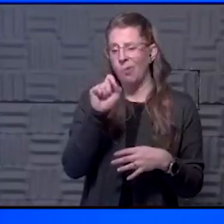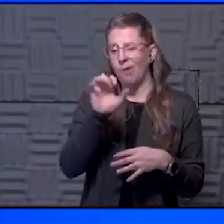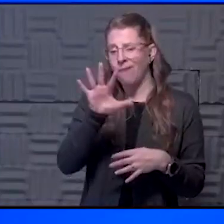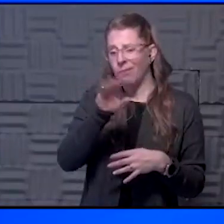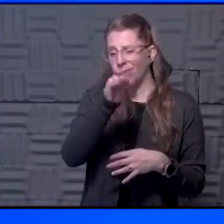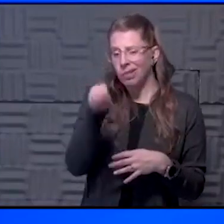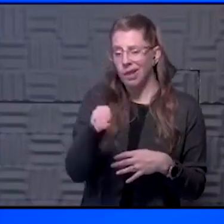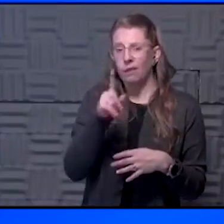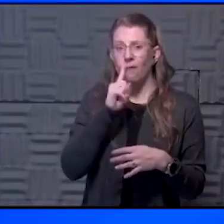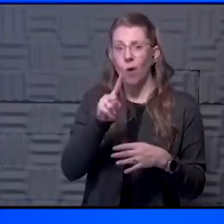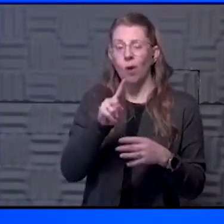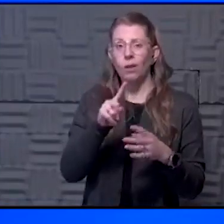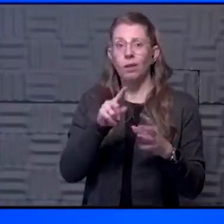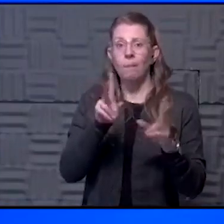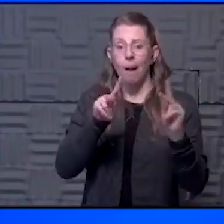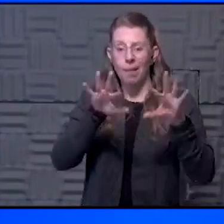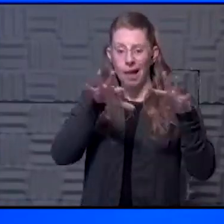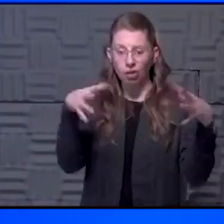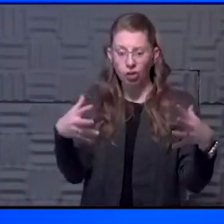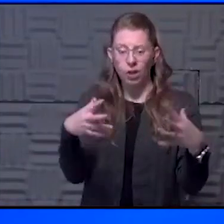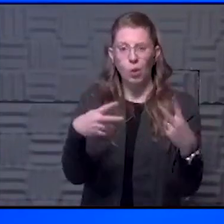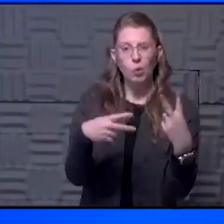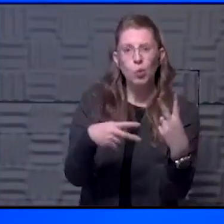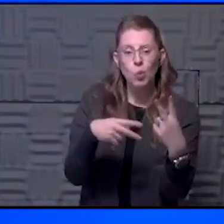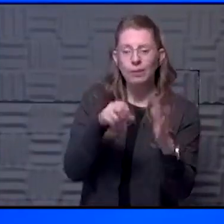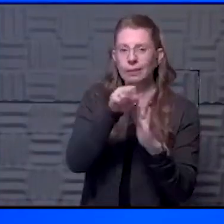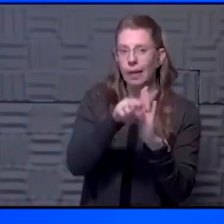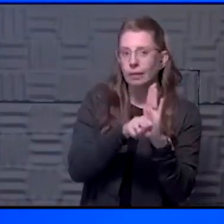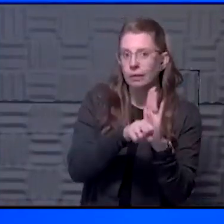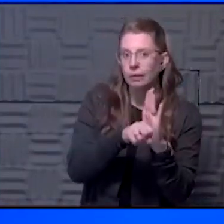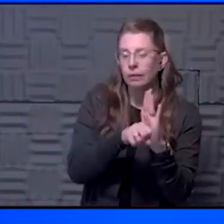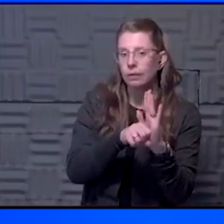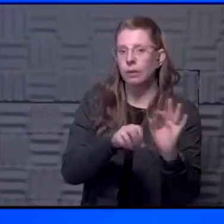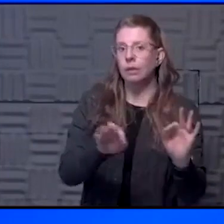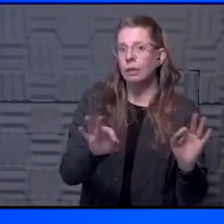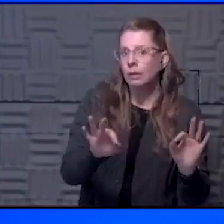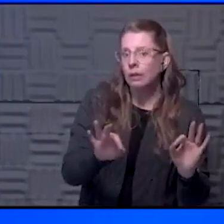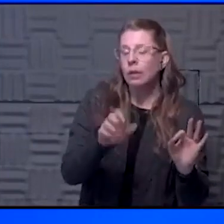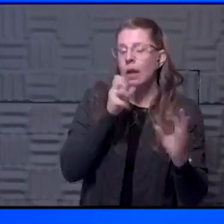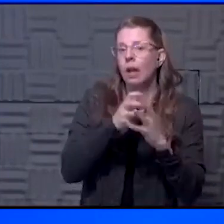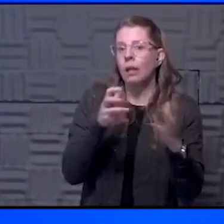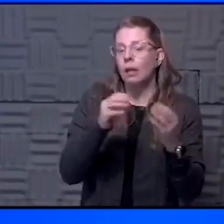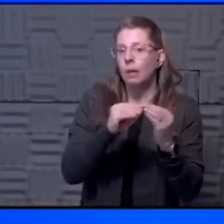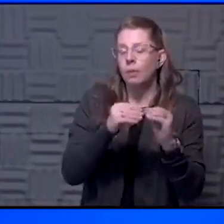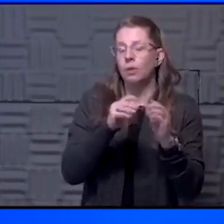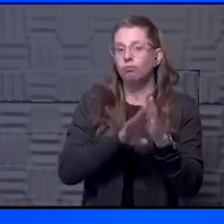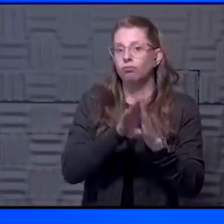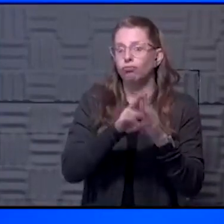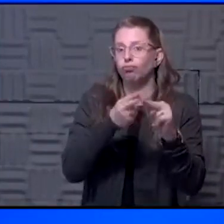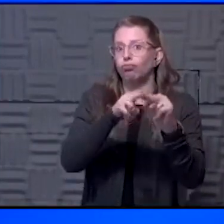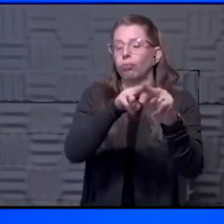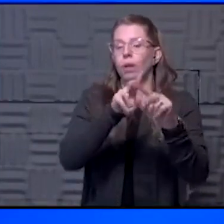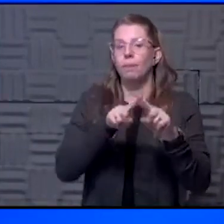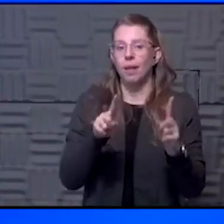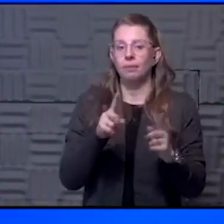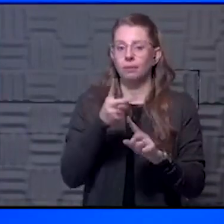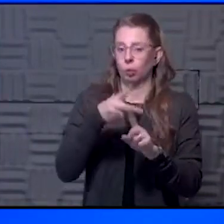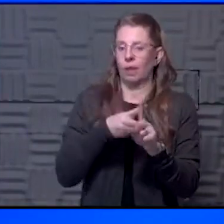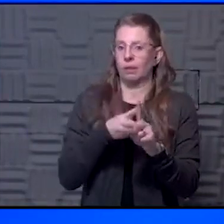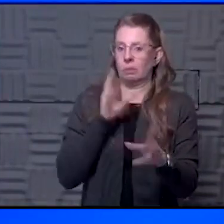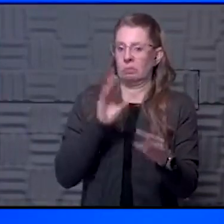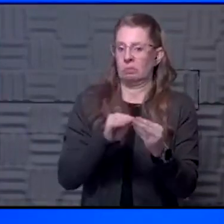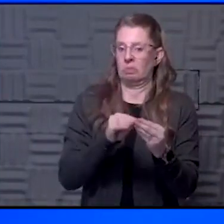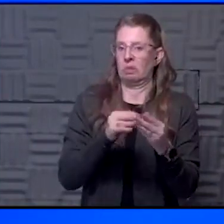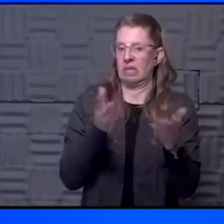0.5% of the total population in those two states. So it was a very small, even though it had been here for 2 months. There is some new data coming out that